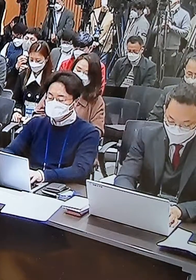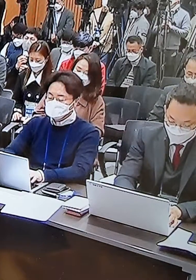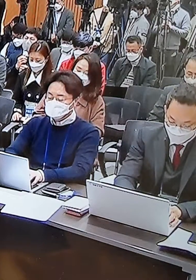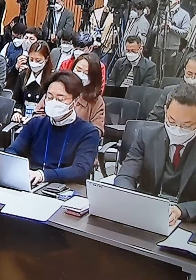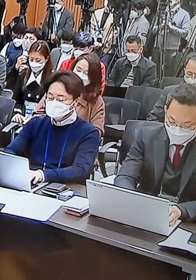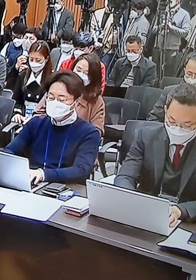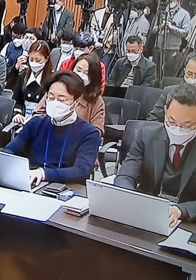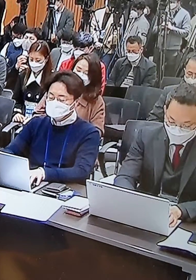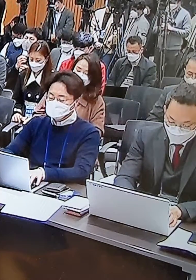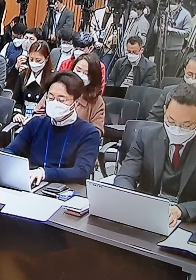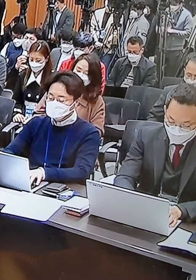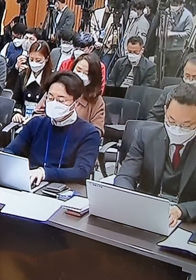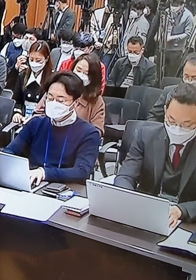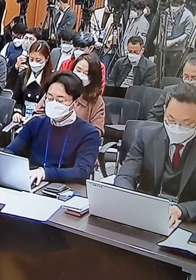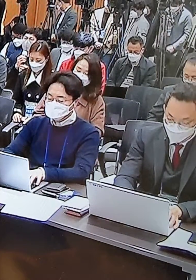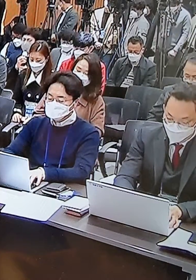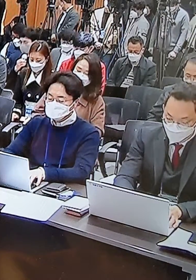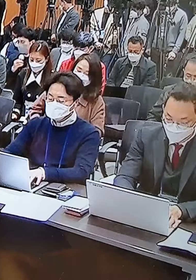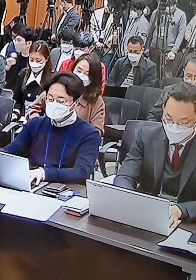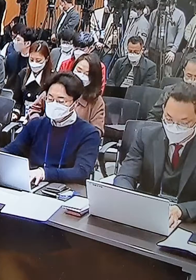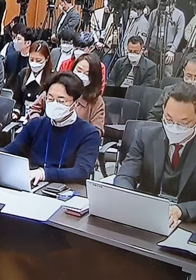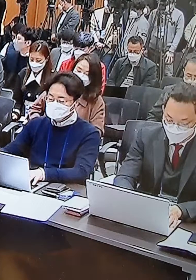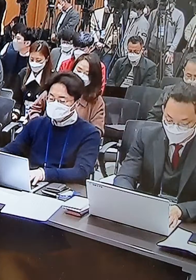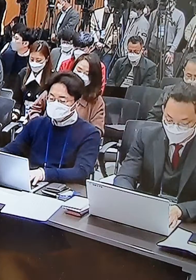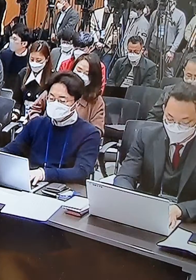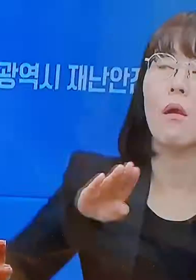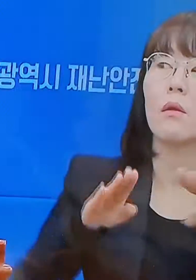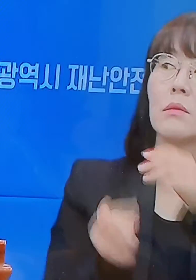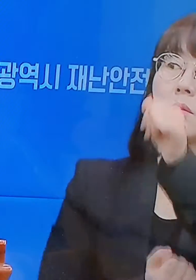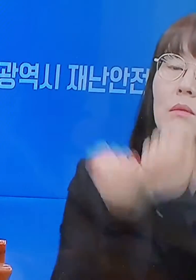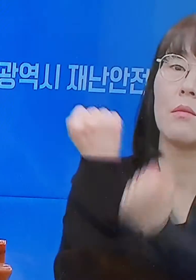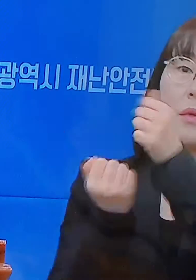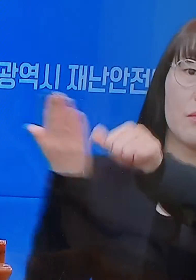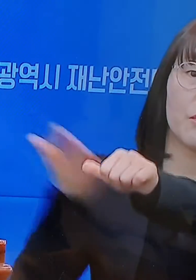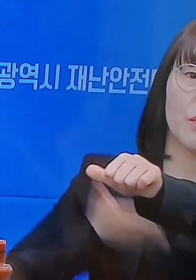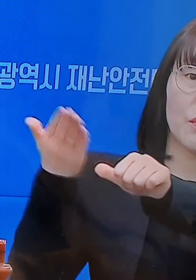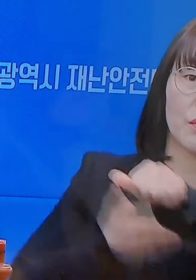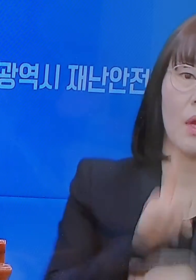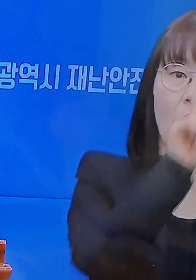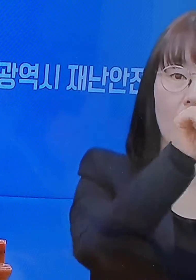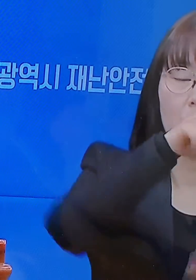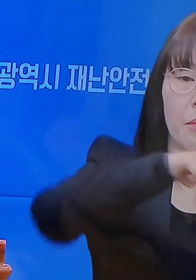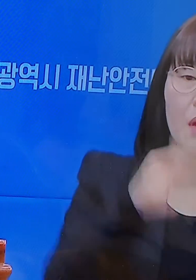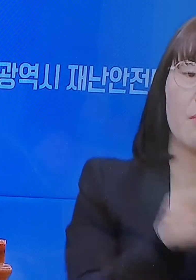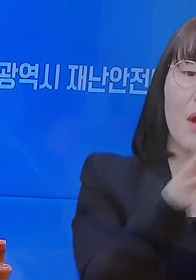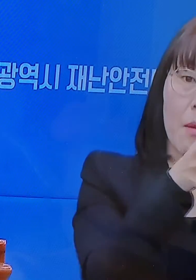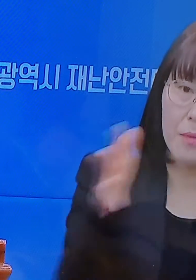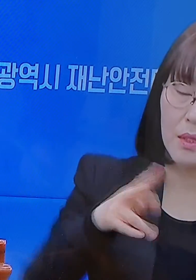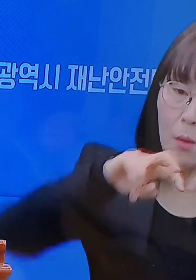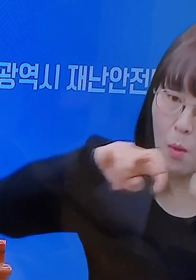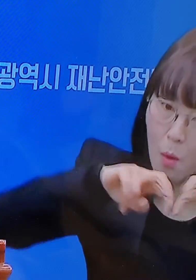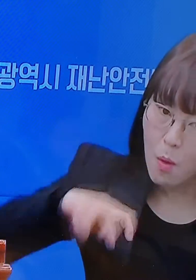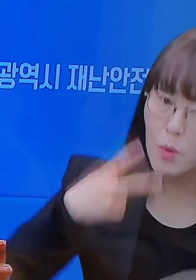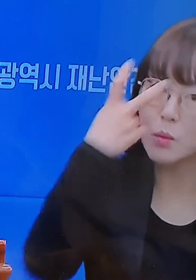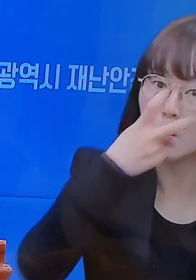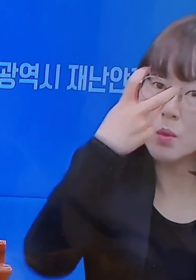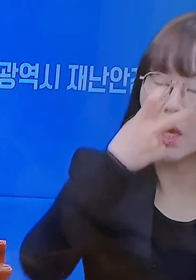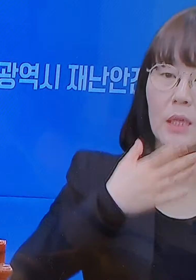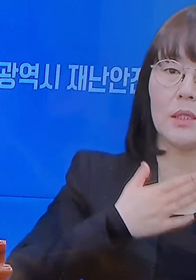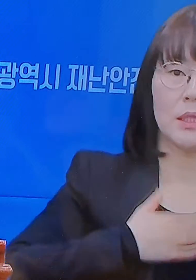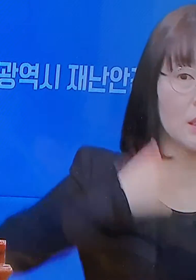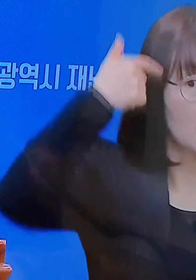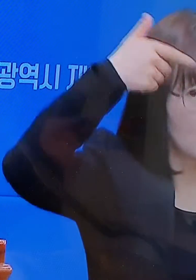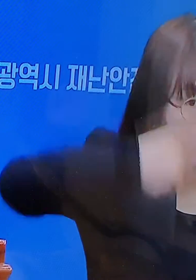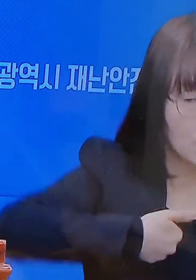so does the coronavirus, I guess. Similarly, how to cope with